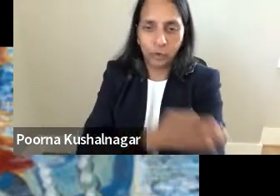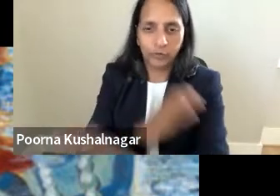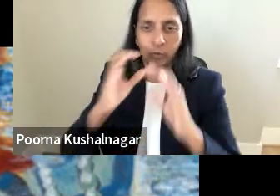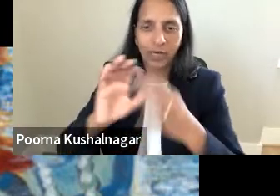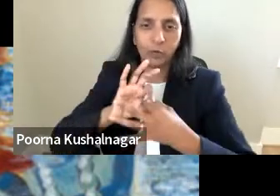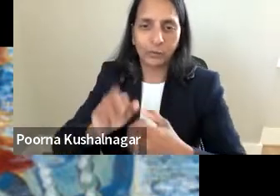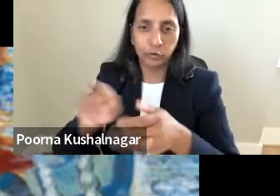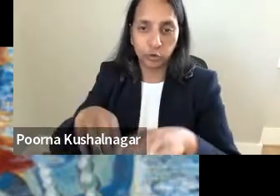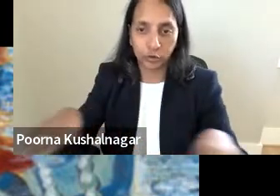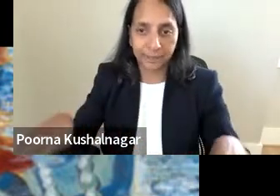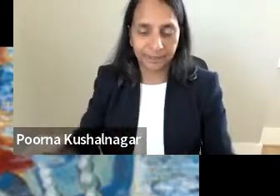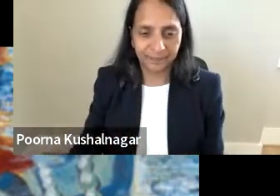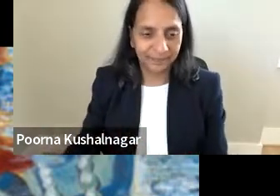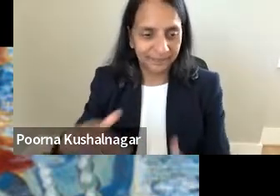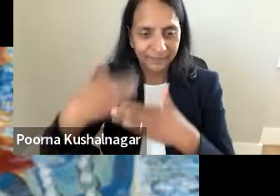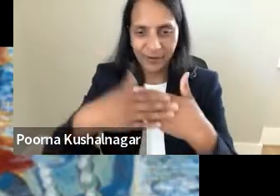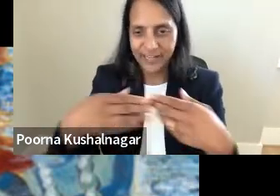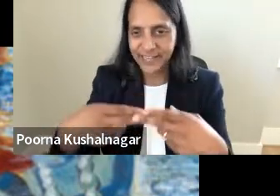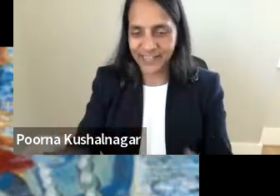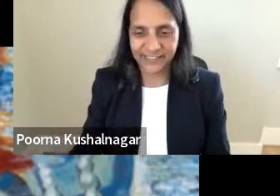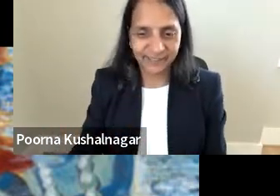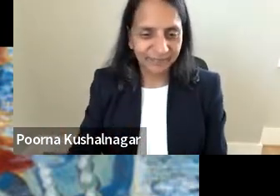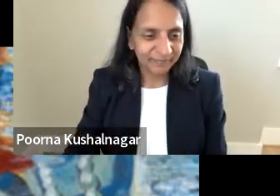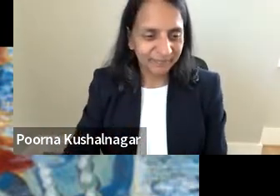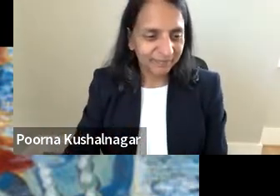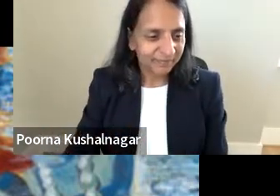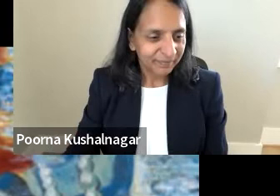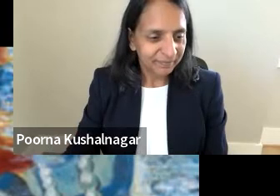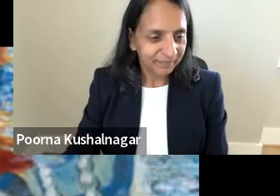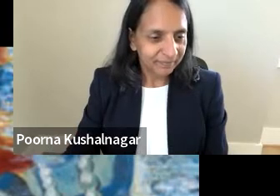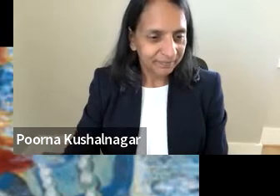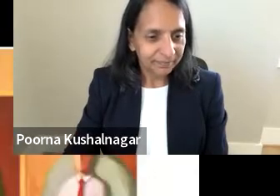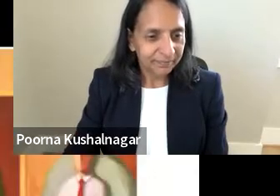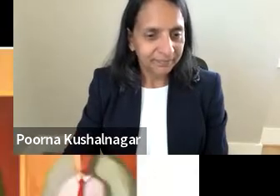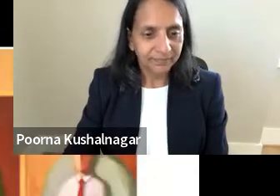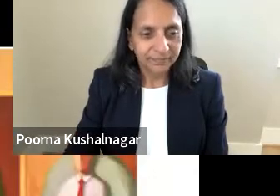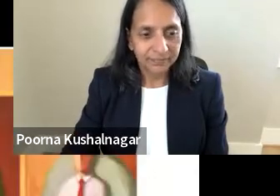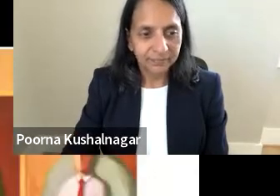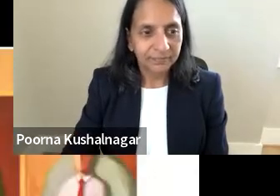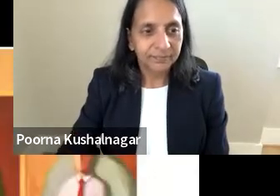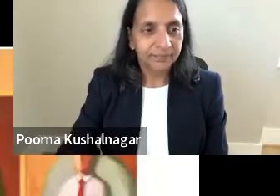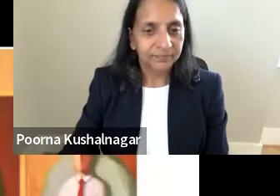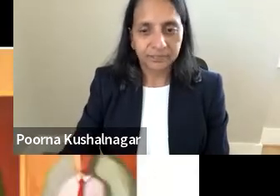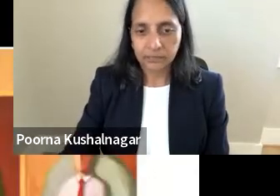detection, interventions with the family to improve communication relationships with their children. Next slide, please.